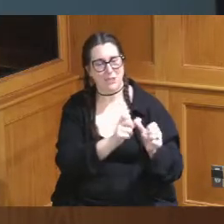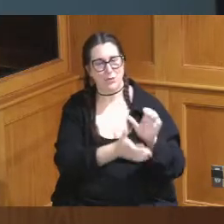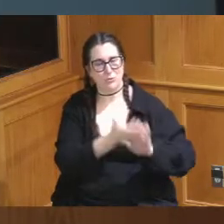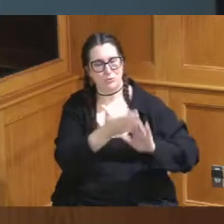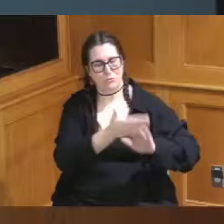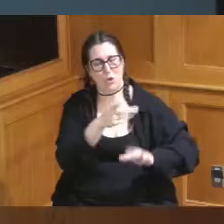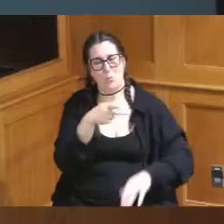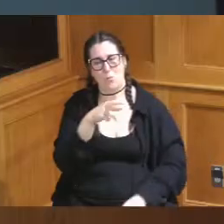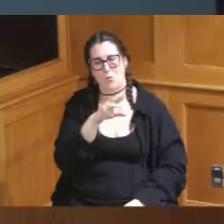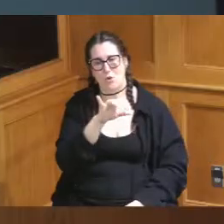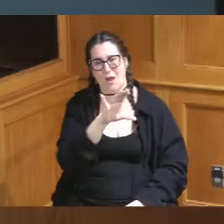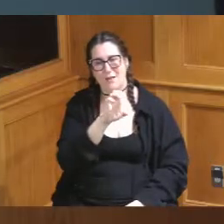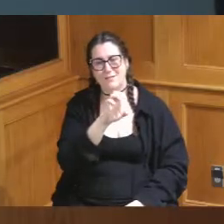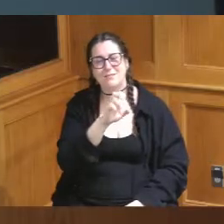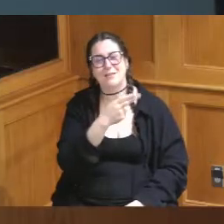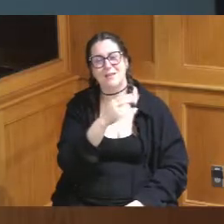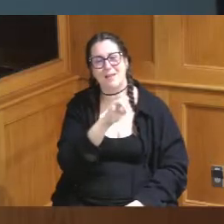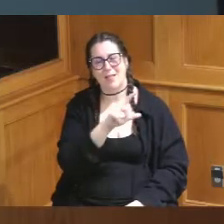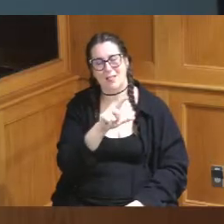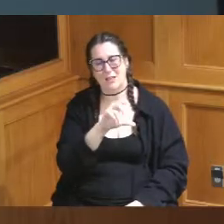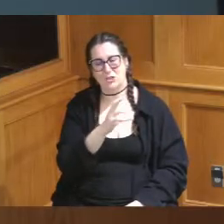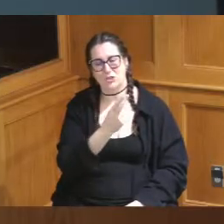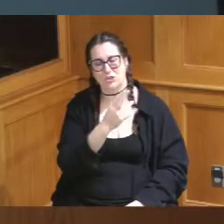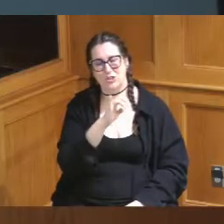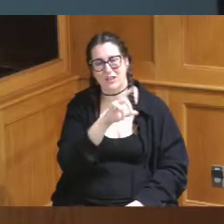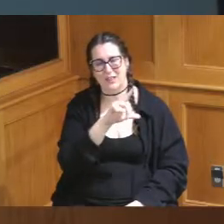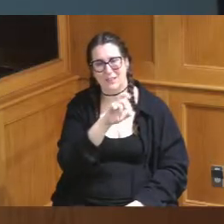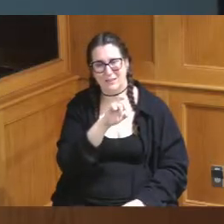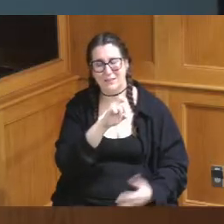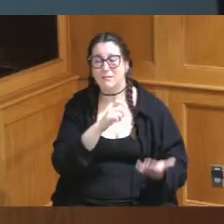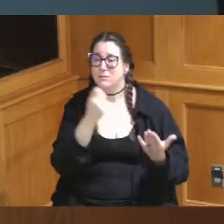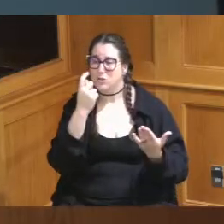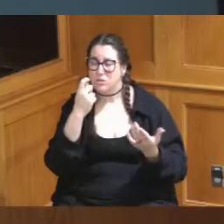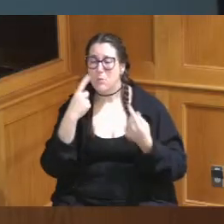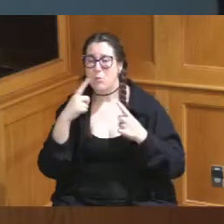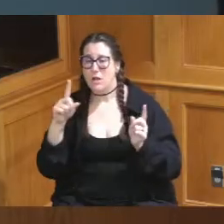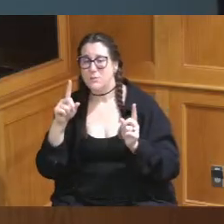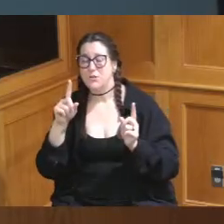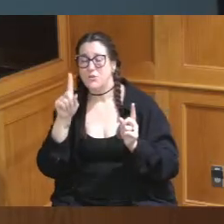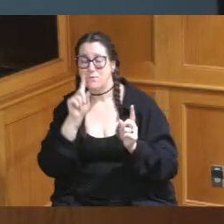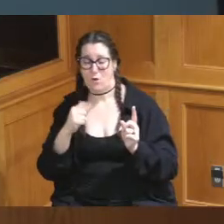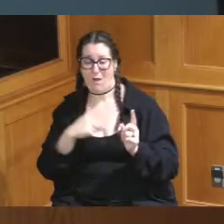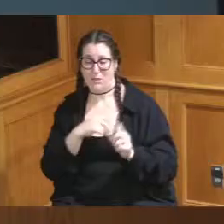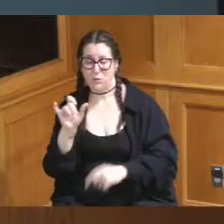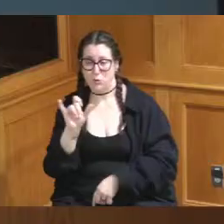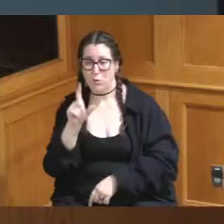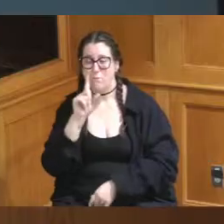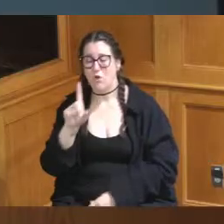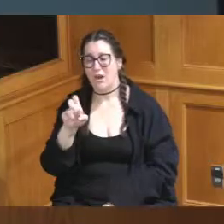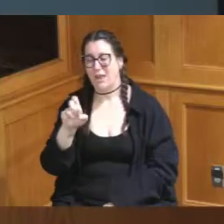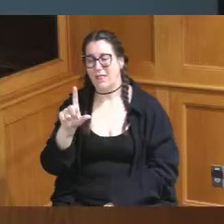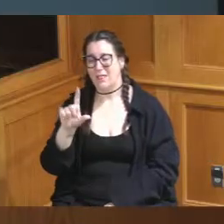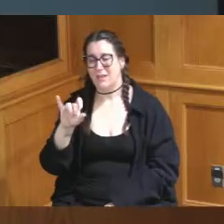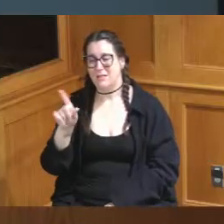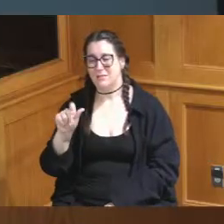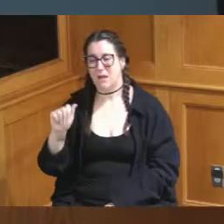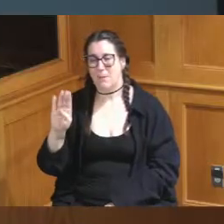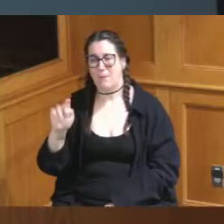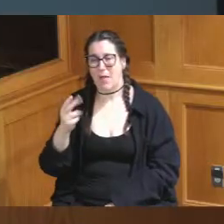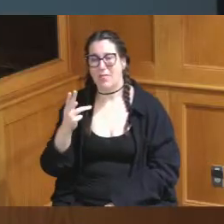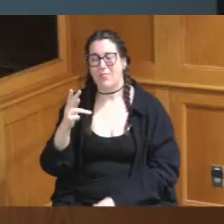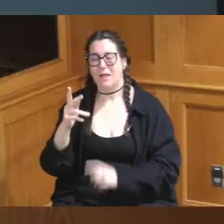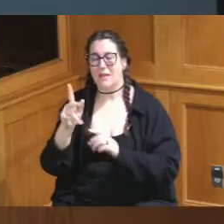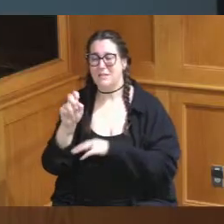Hill Chili over in West Price Hill. I also did a proclamation on behalf of the board for the Elizabethtown United Methodist